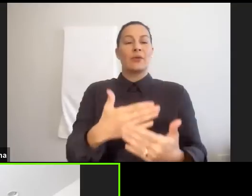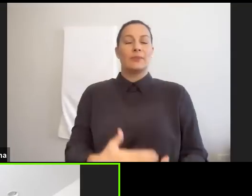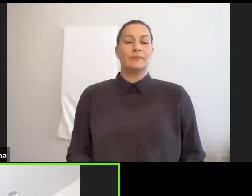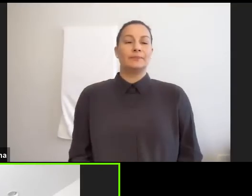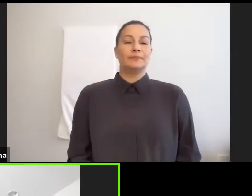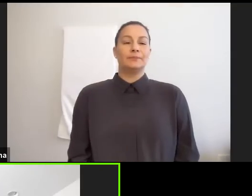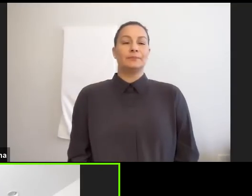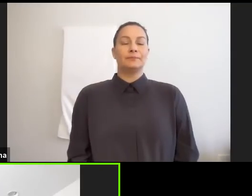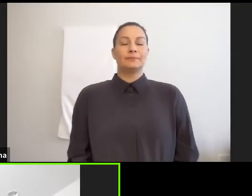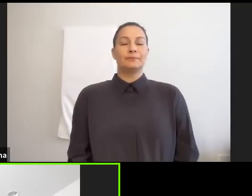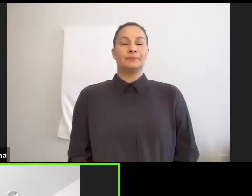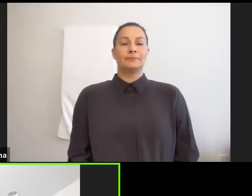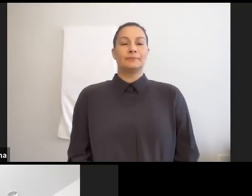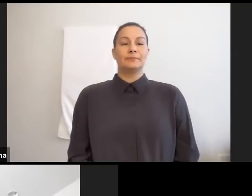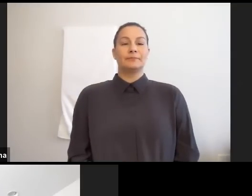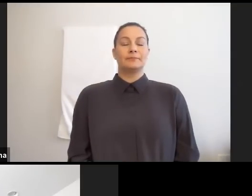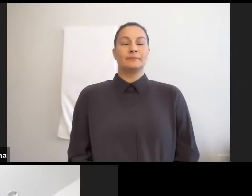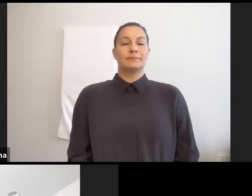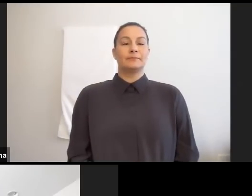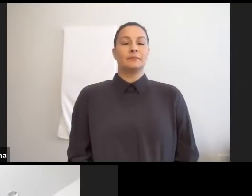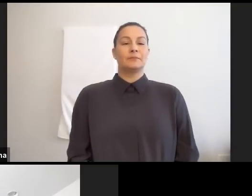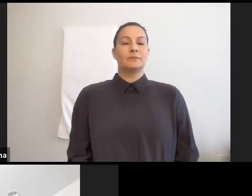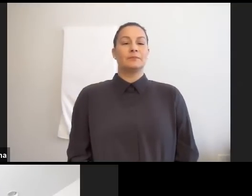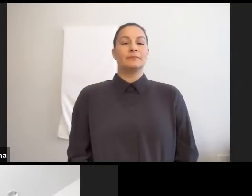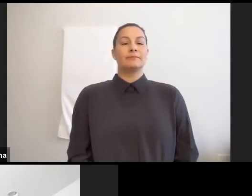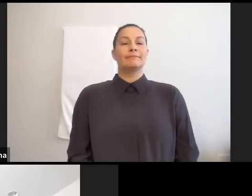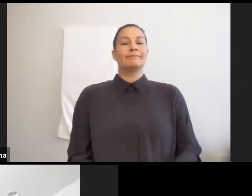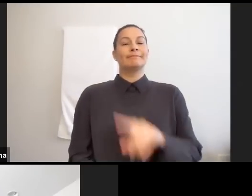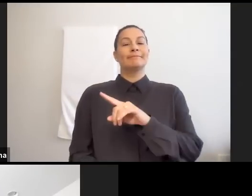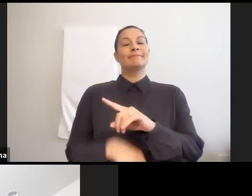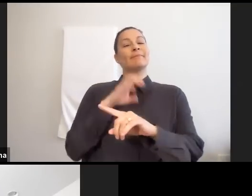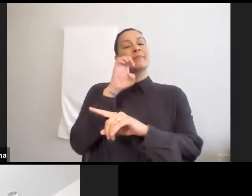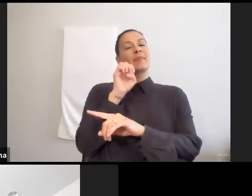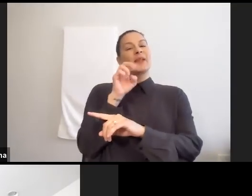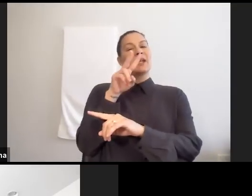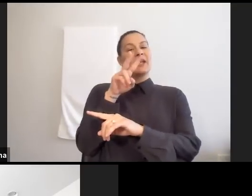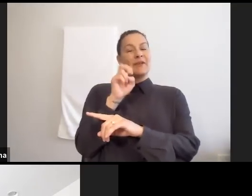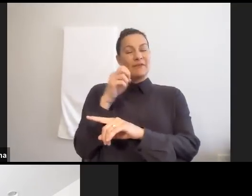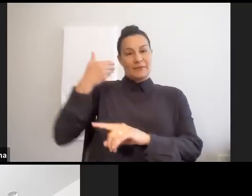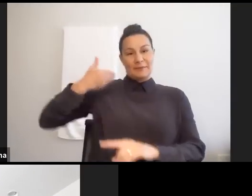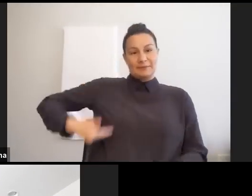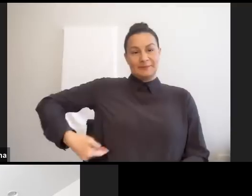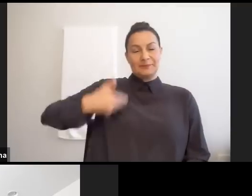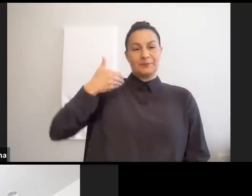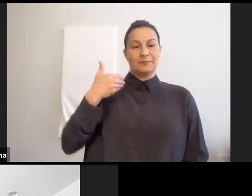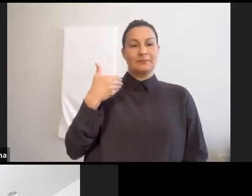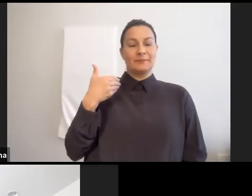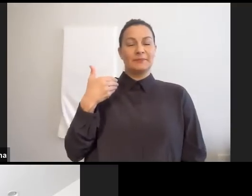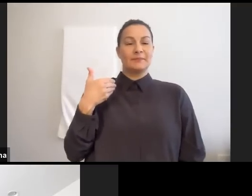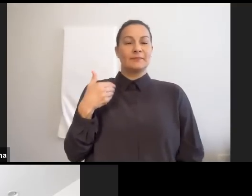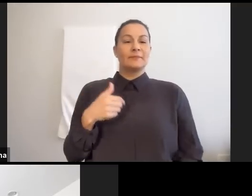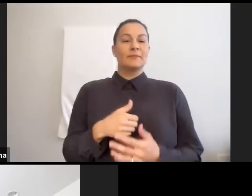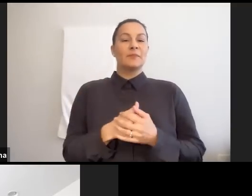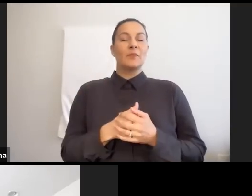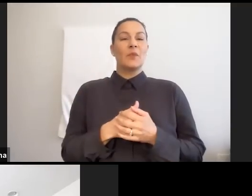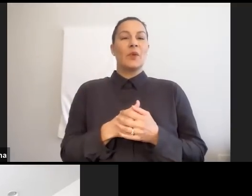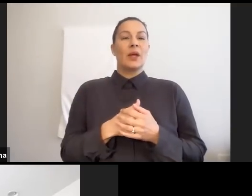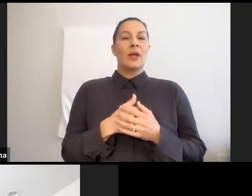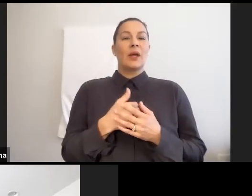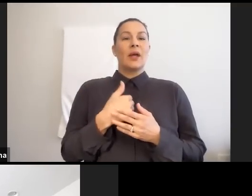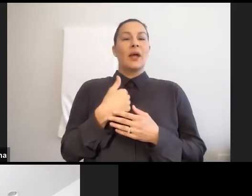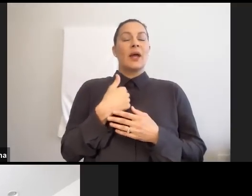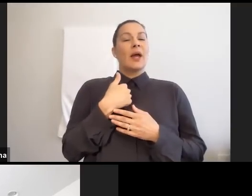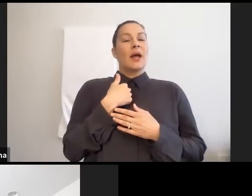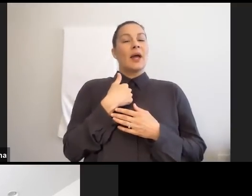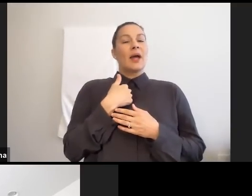Thank you so much. Ronnie really said the majority of it. I'm Eve from Red Umbrella Alliance, and I had an